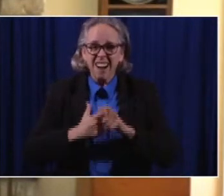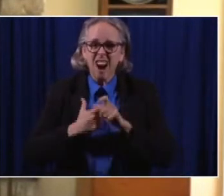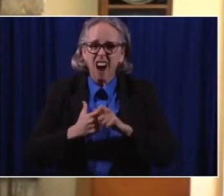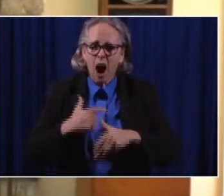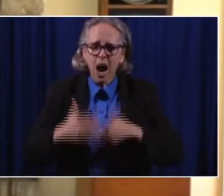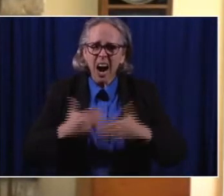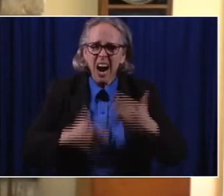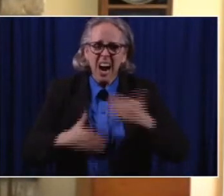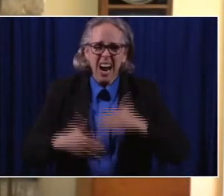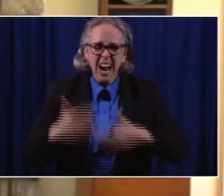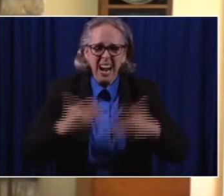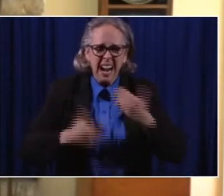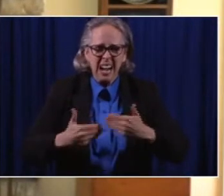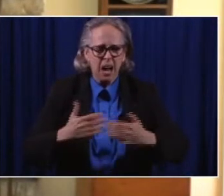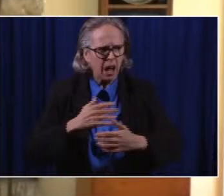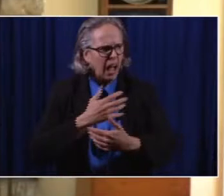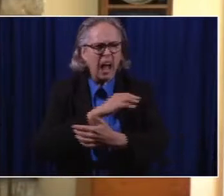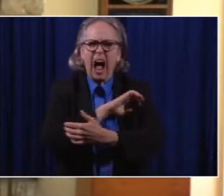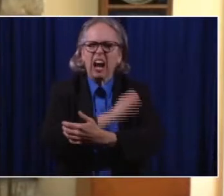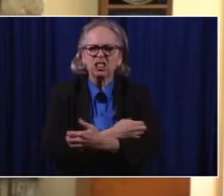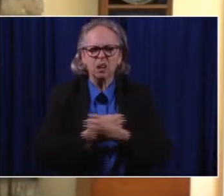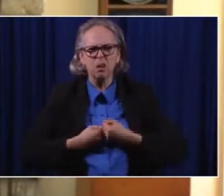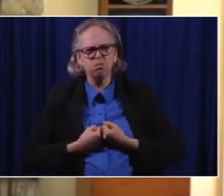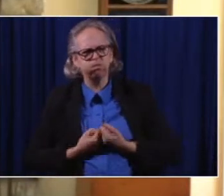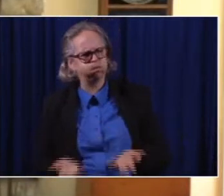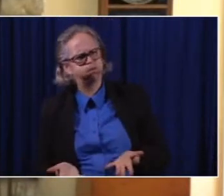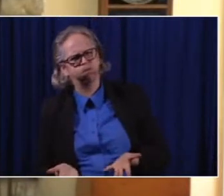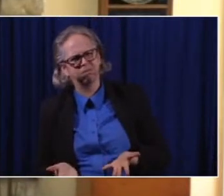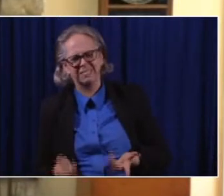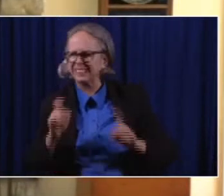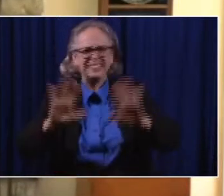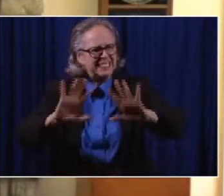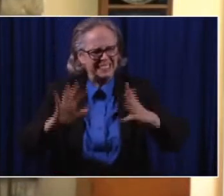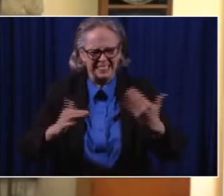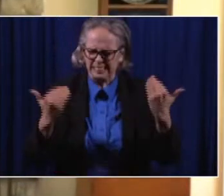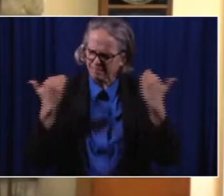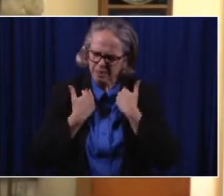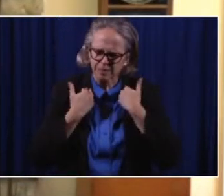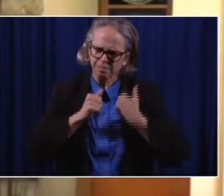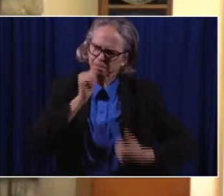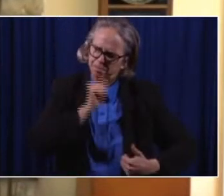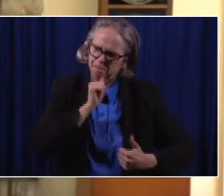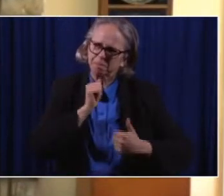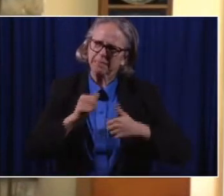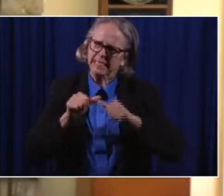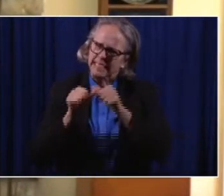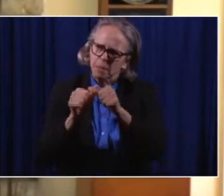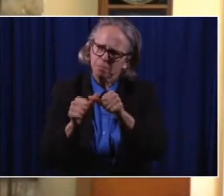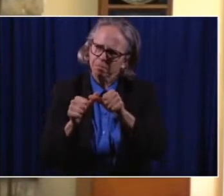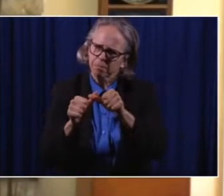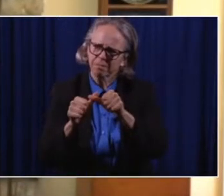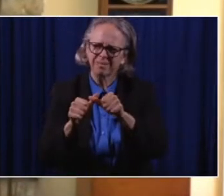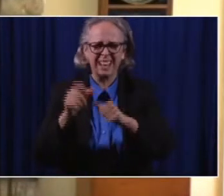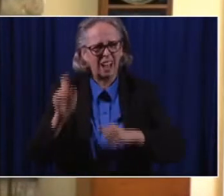the toughest time. But we can do this. We will in fact do it.